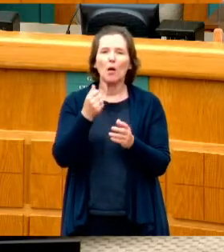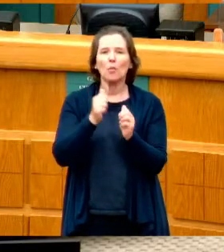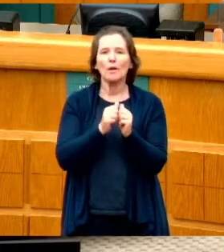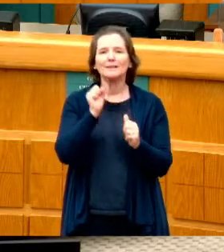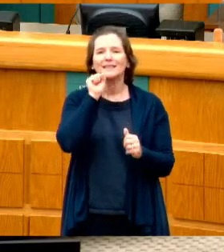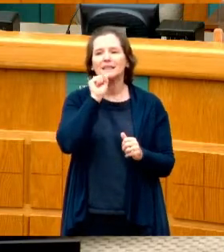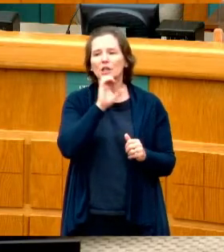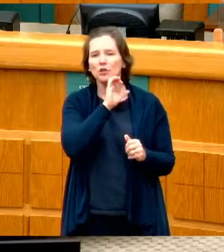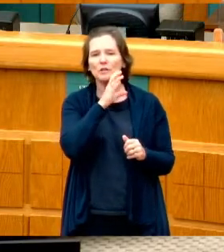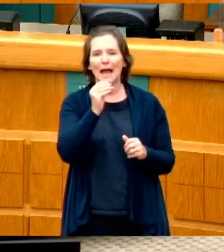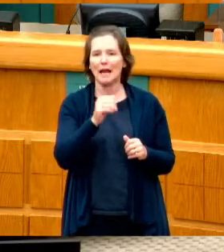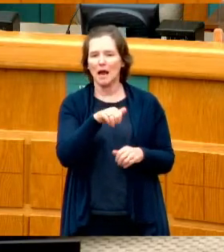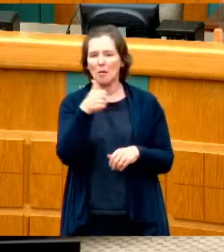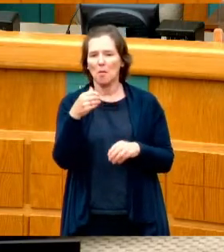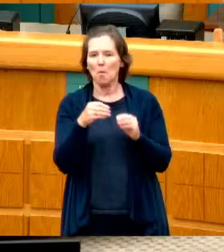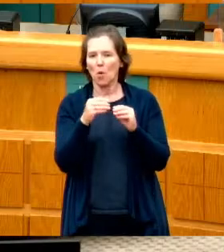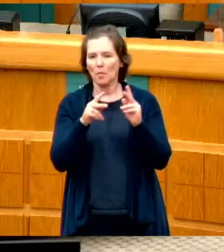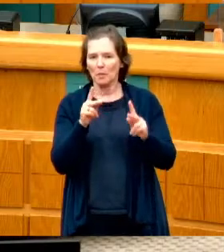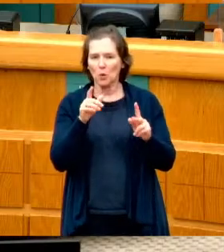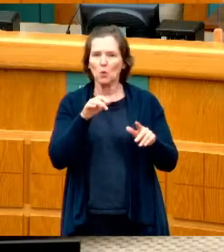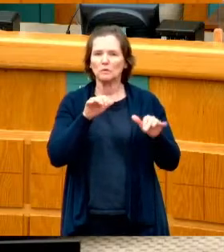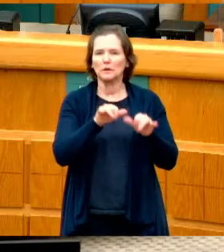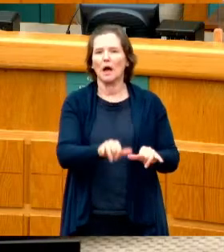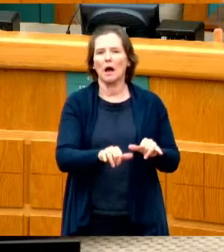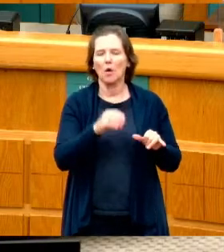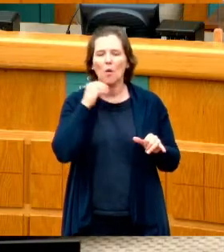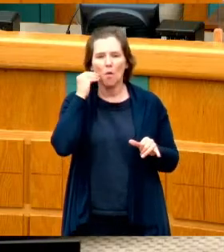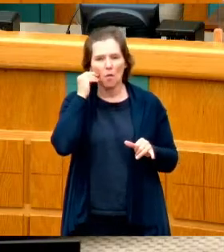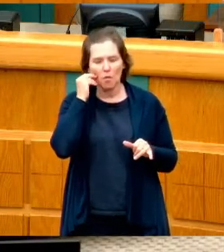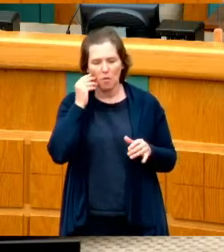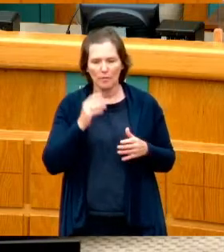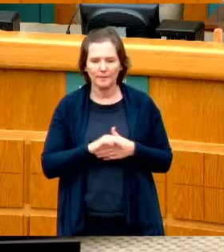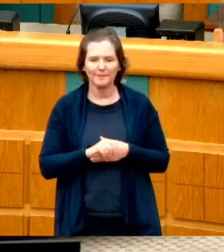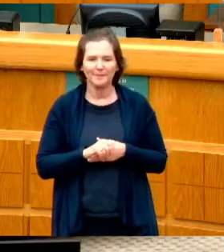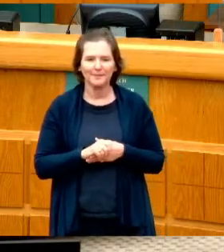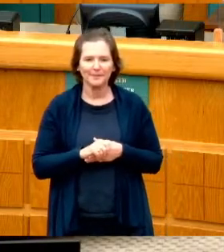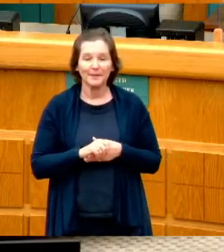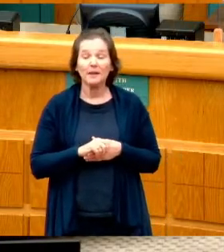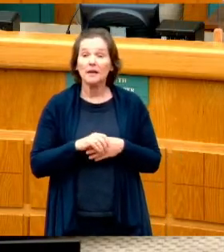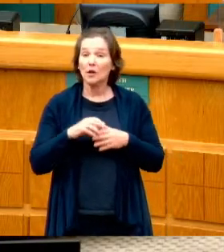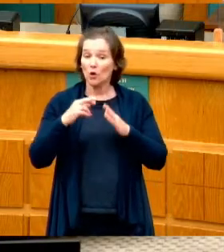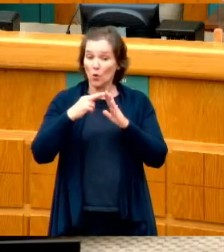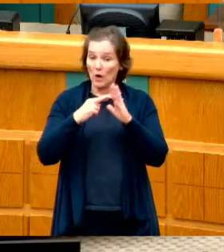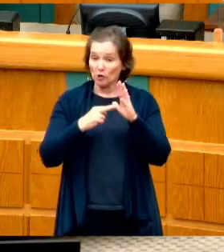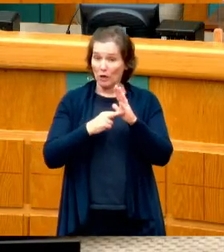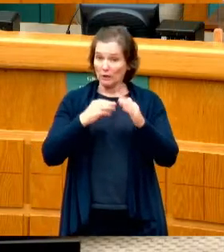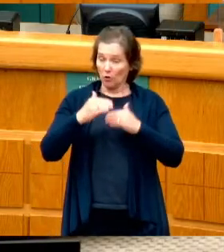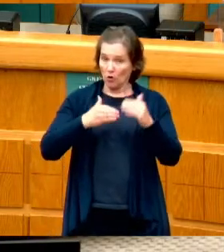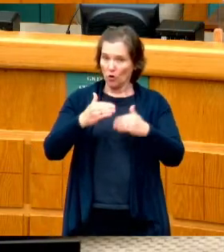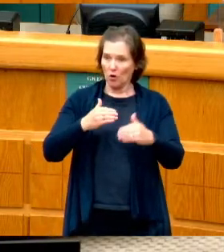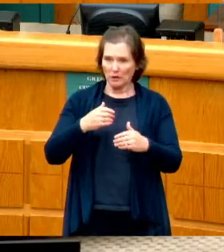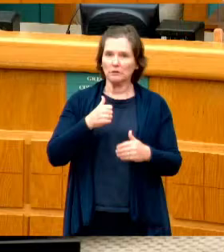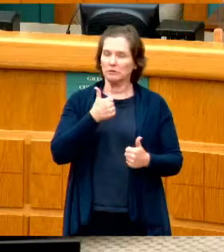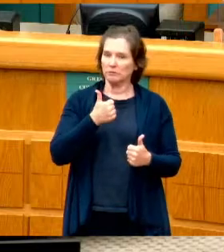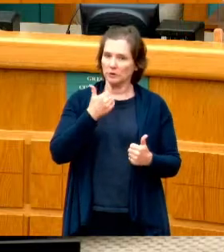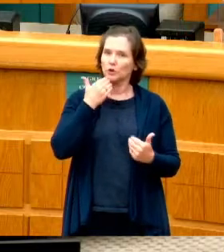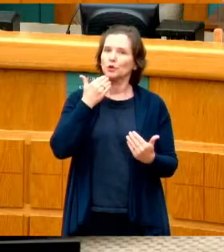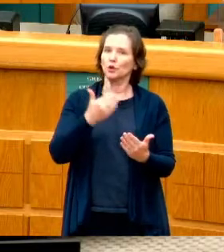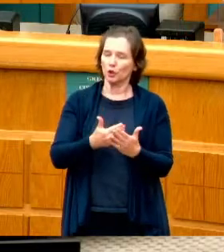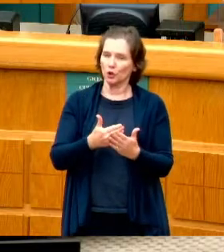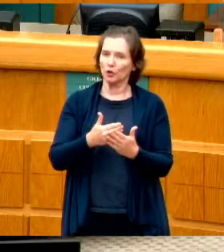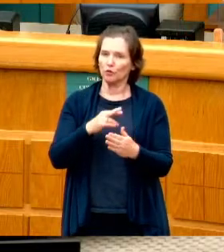program. Our outlook for vaccination administration is positive. Your city-county health district